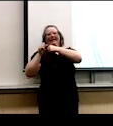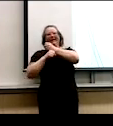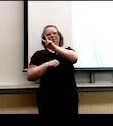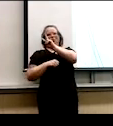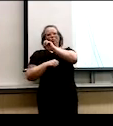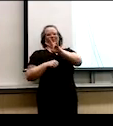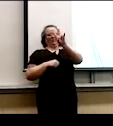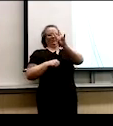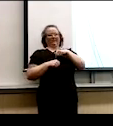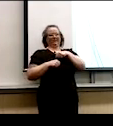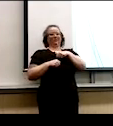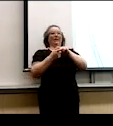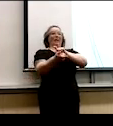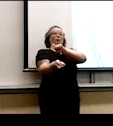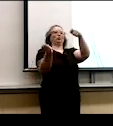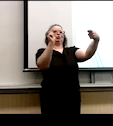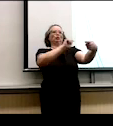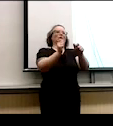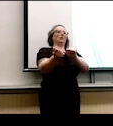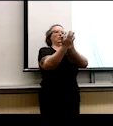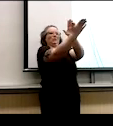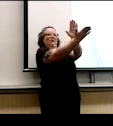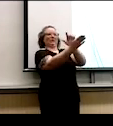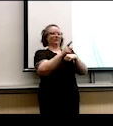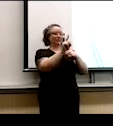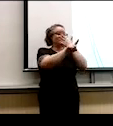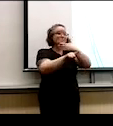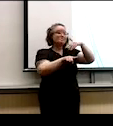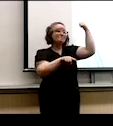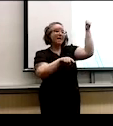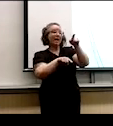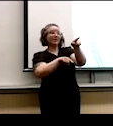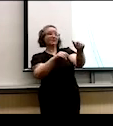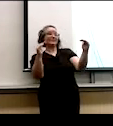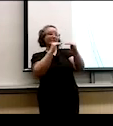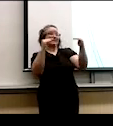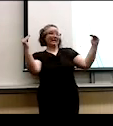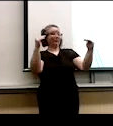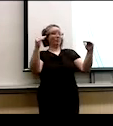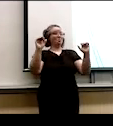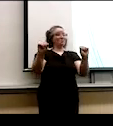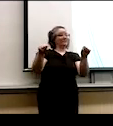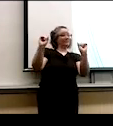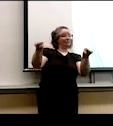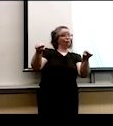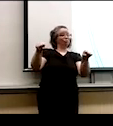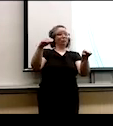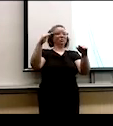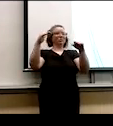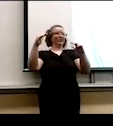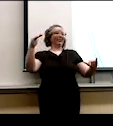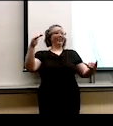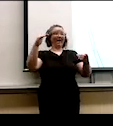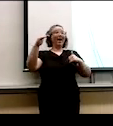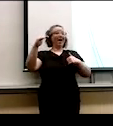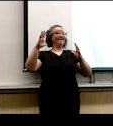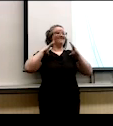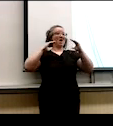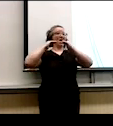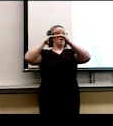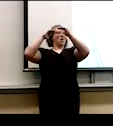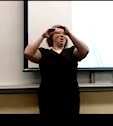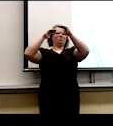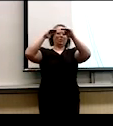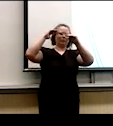quite simple. What's their best level achievement? What's changed? What do you do? And I've already referred to the